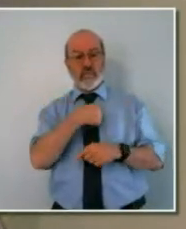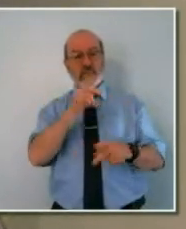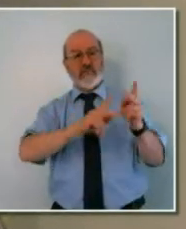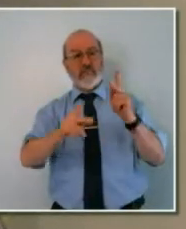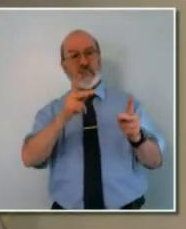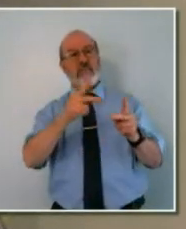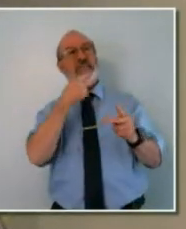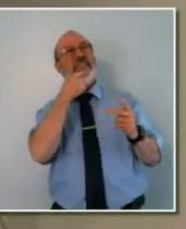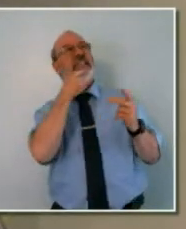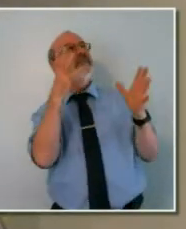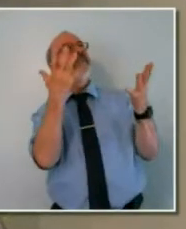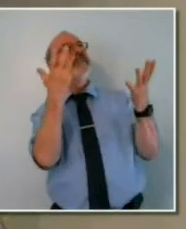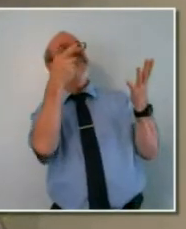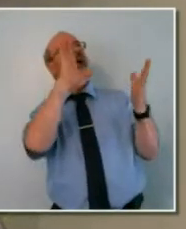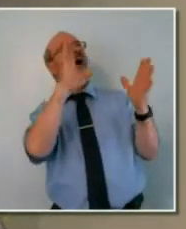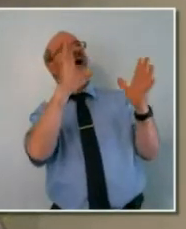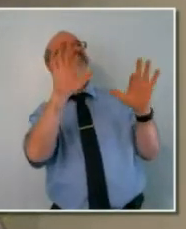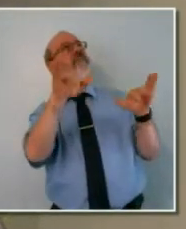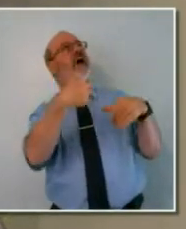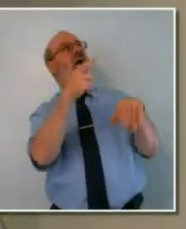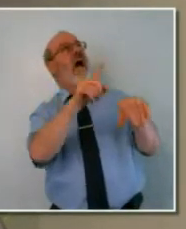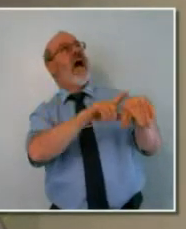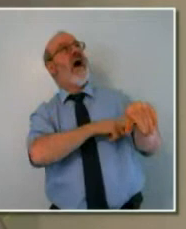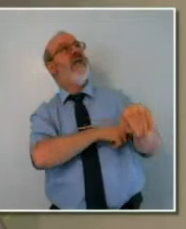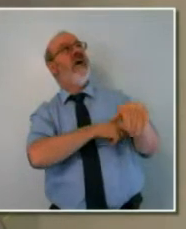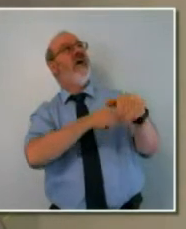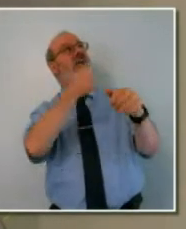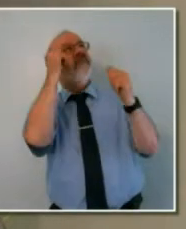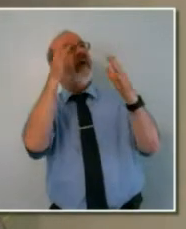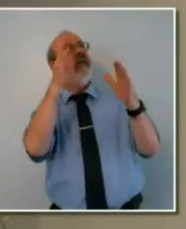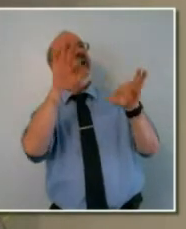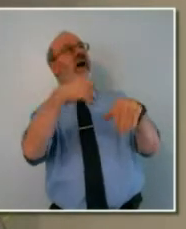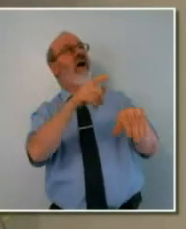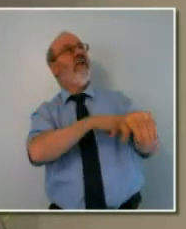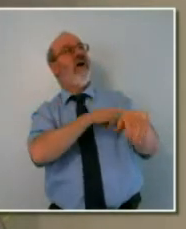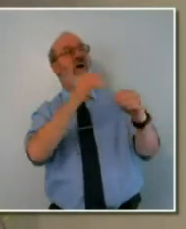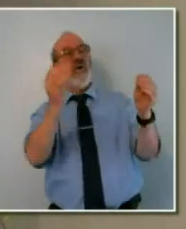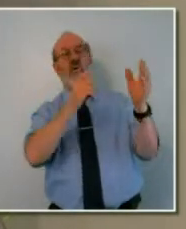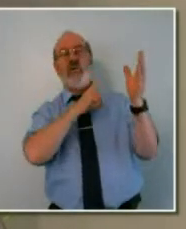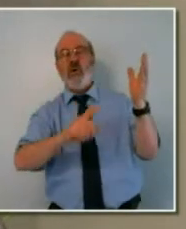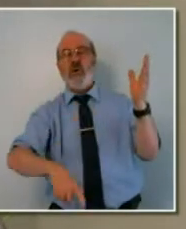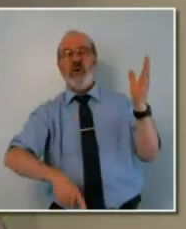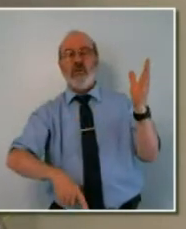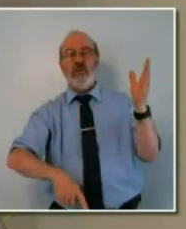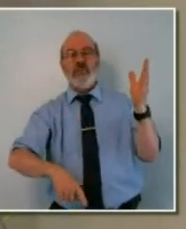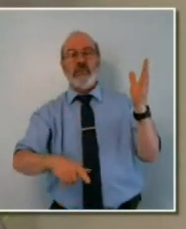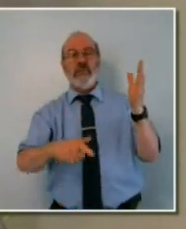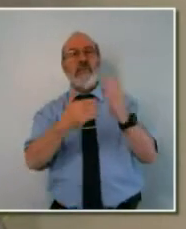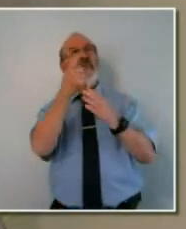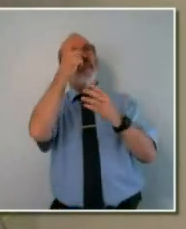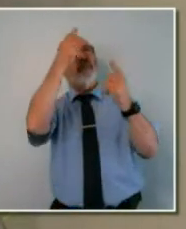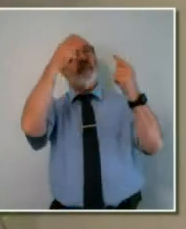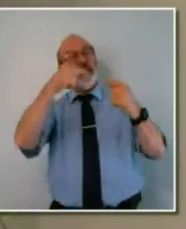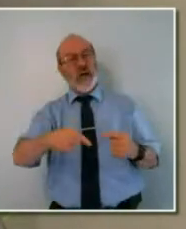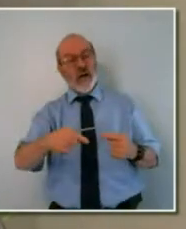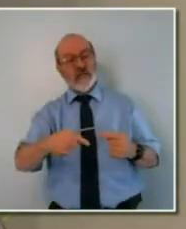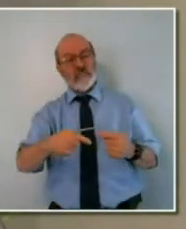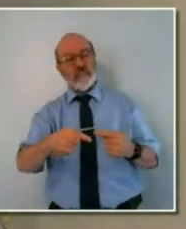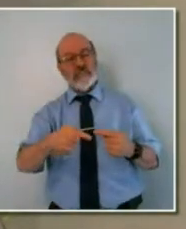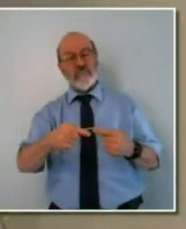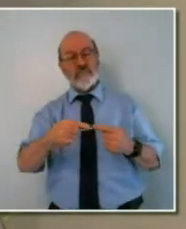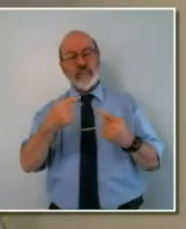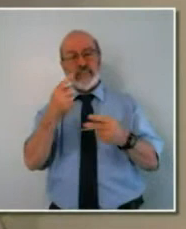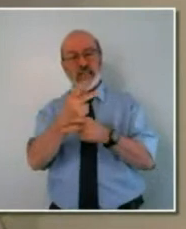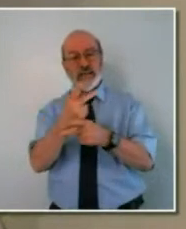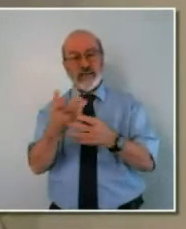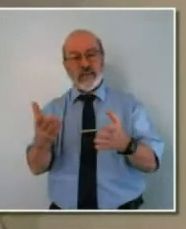saying to God, our Creator, our Father, the Potter, "How long, O Lord, before you come and address the circumstances?"